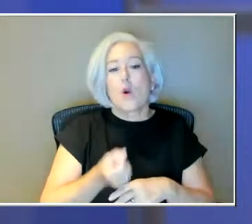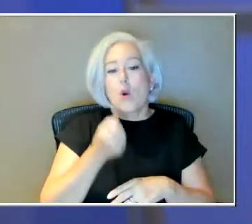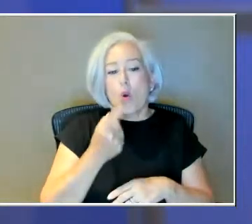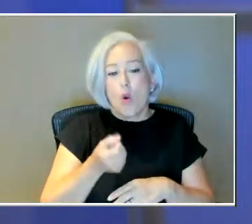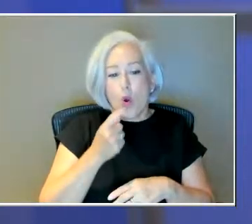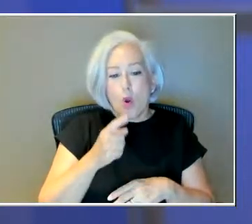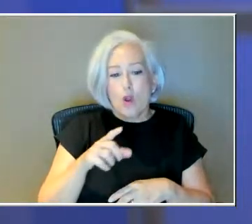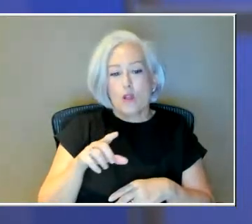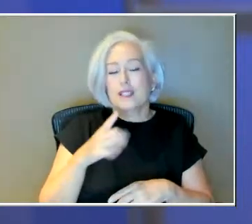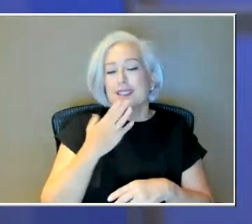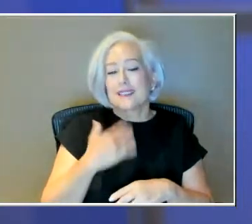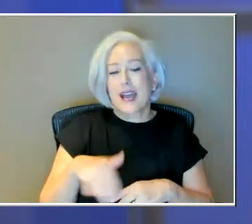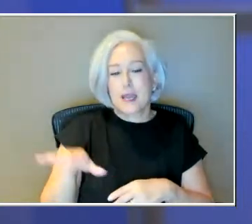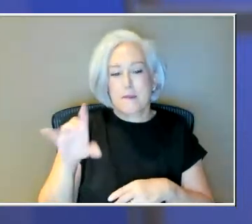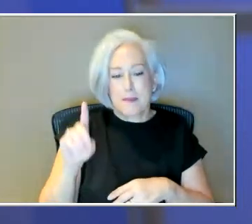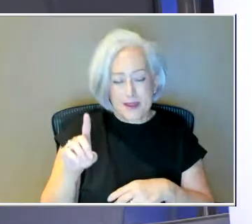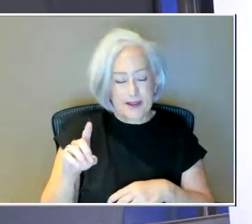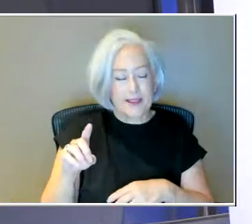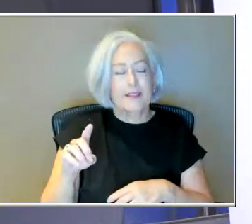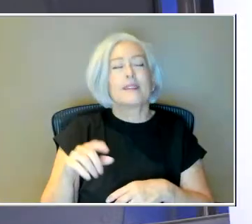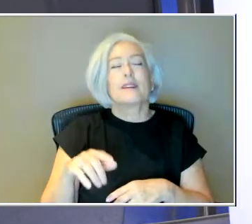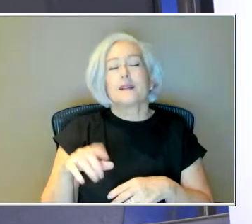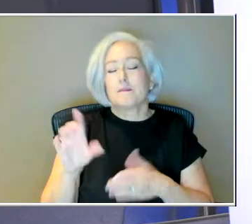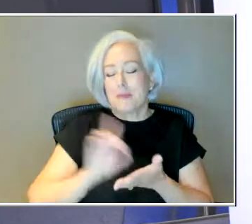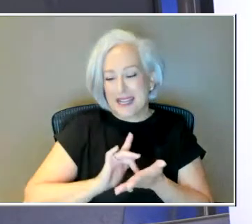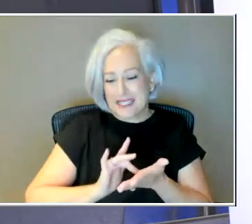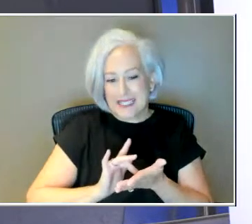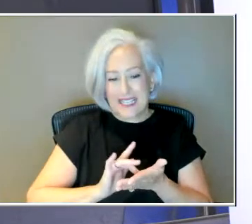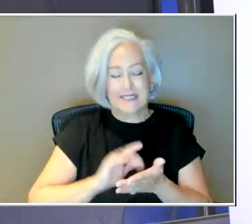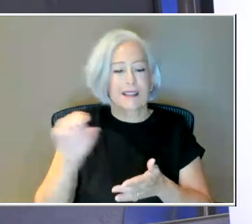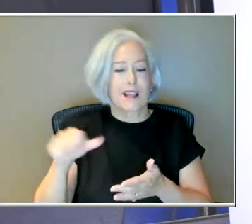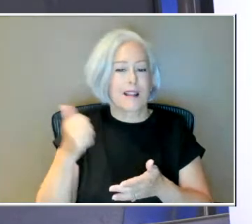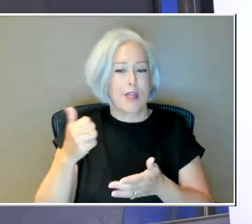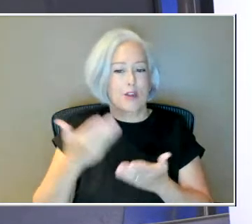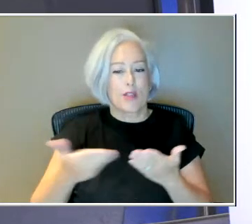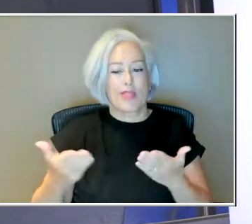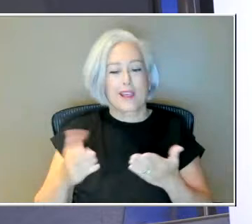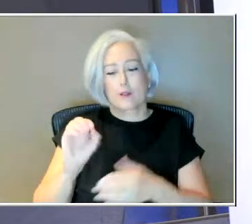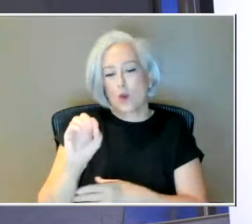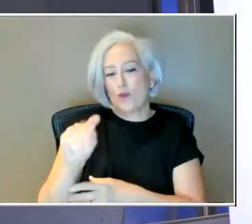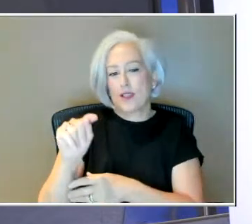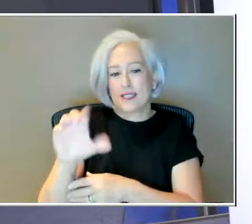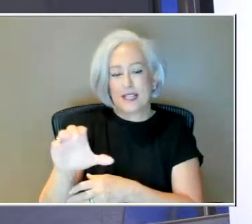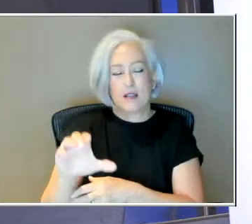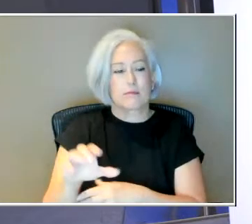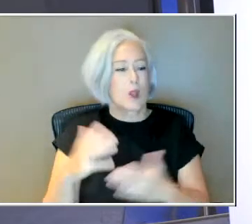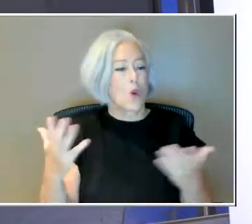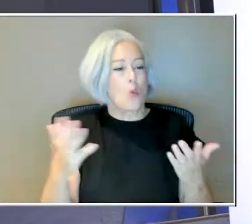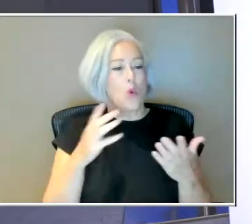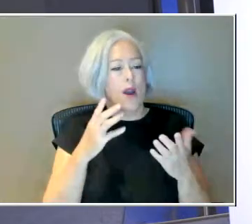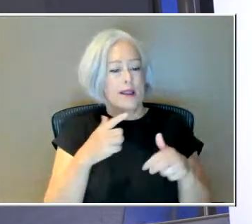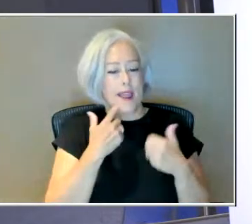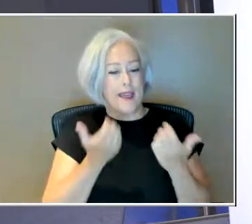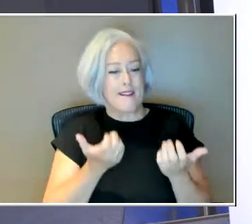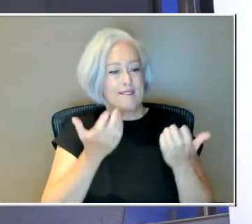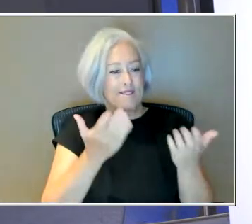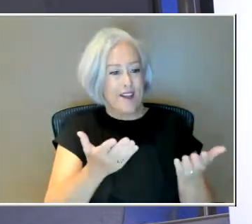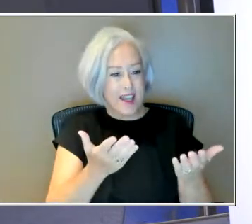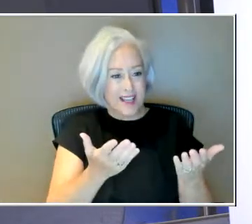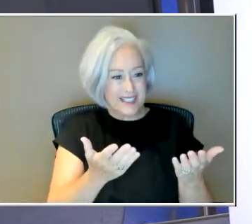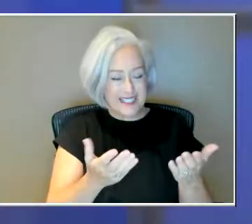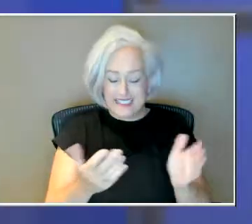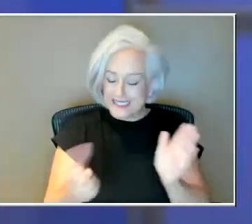some other over-the-counters. So what advice do you have for patients taking these meds to help them stay safe? Again, I'm going to reiterate,